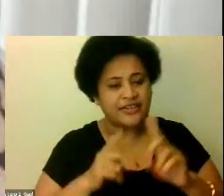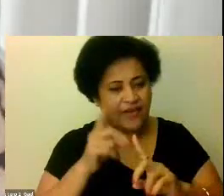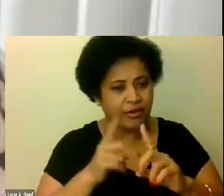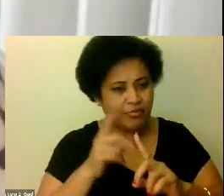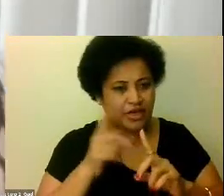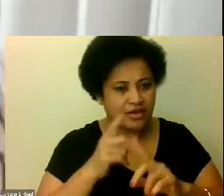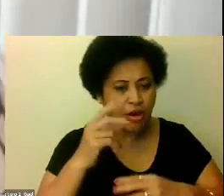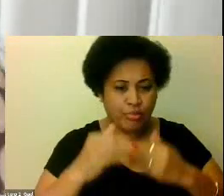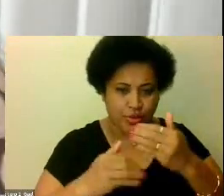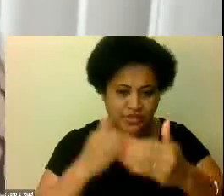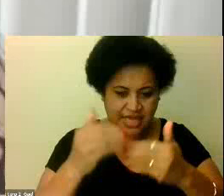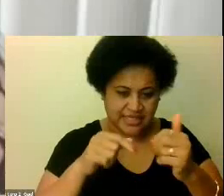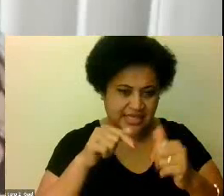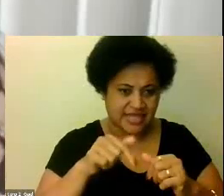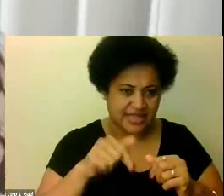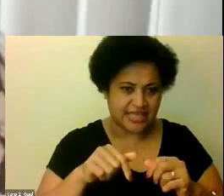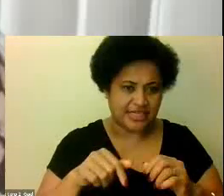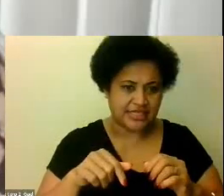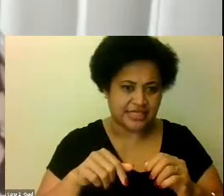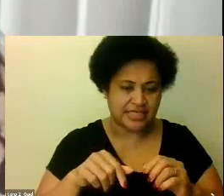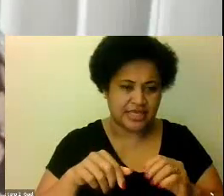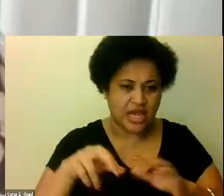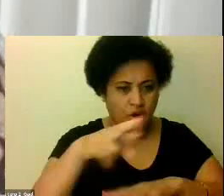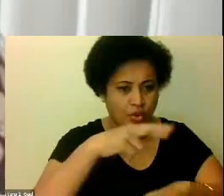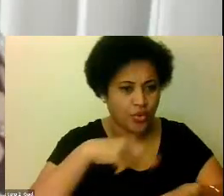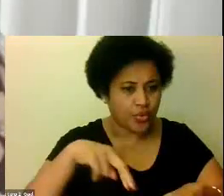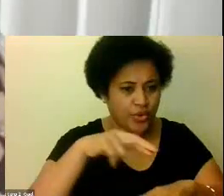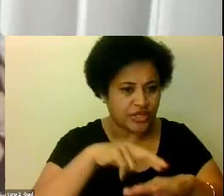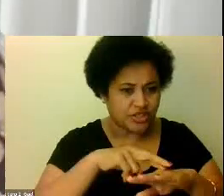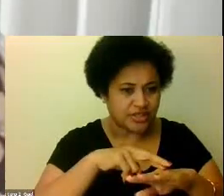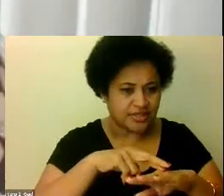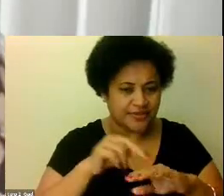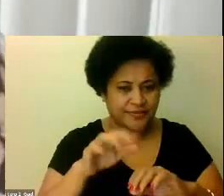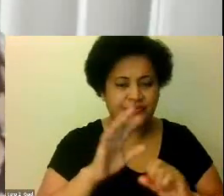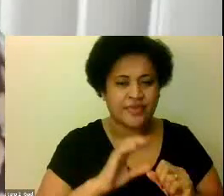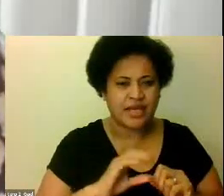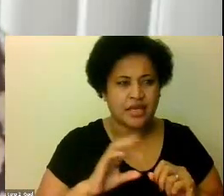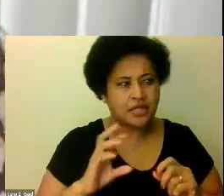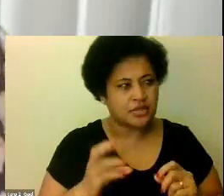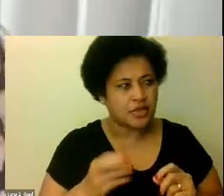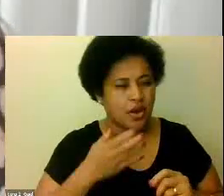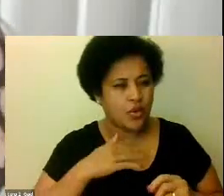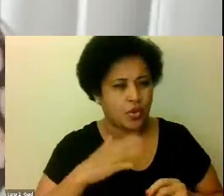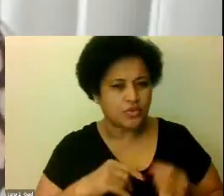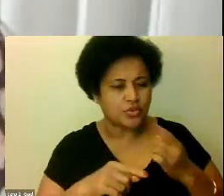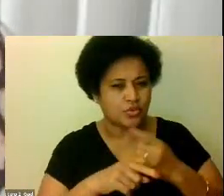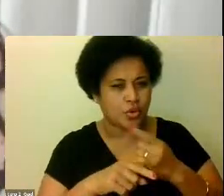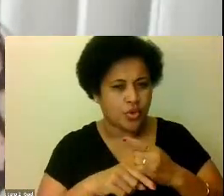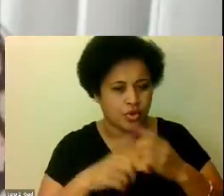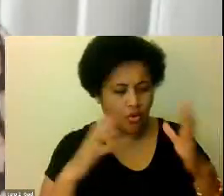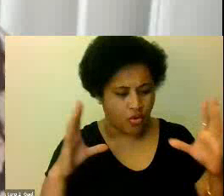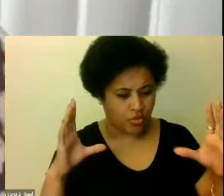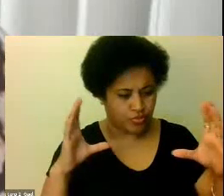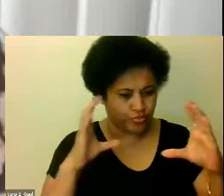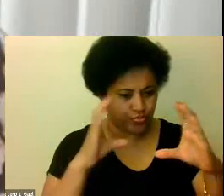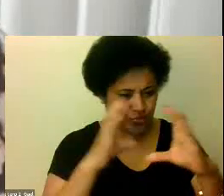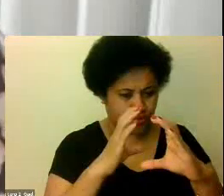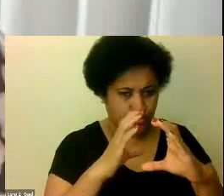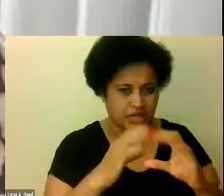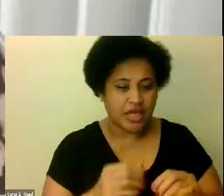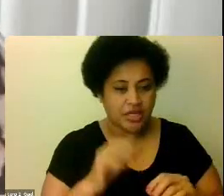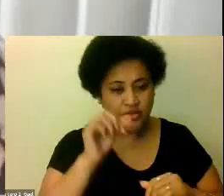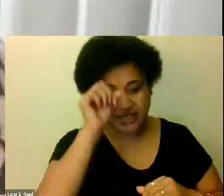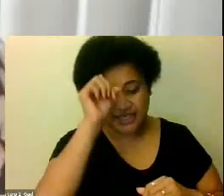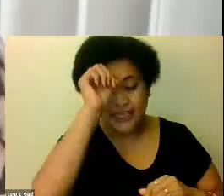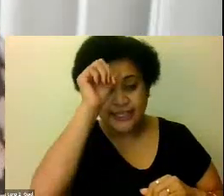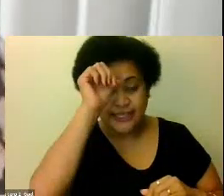in the region. I would like to bring to your attention, the two, if you look at the India's National Action Plan,